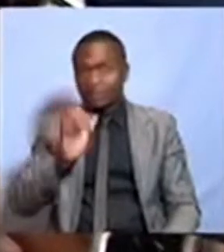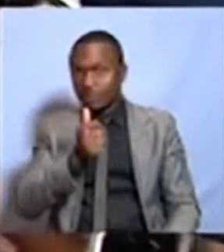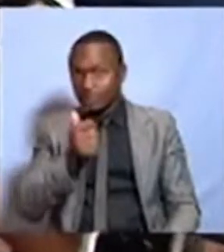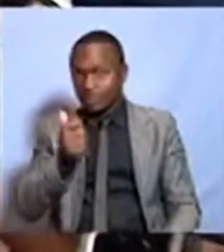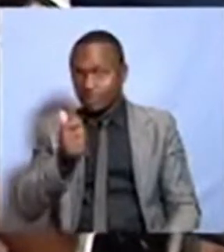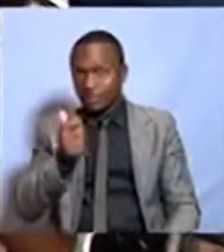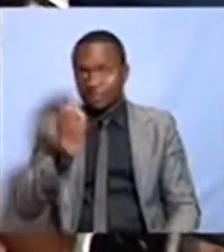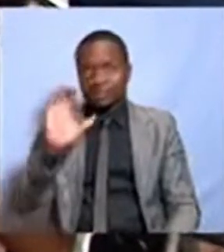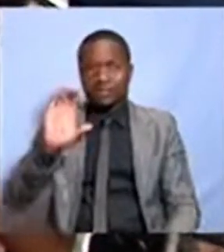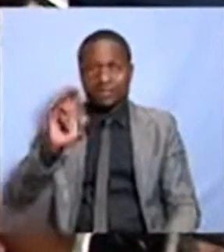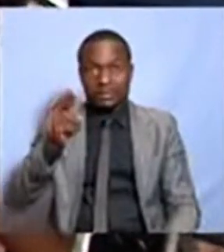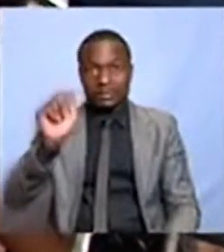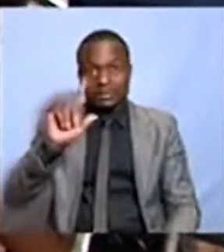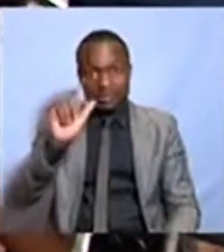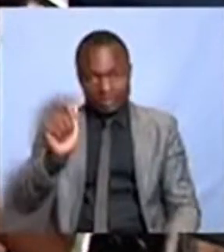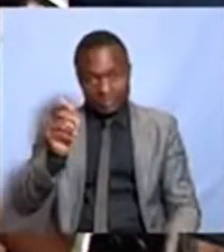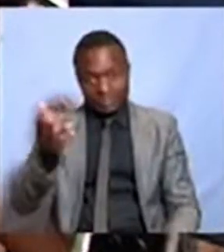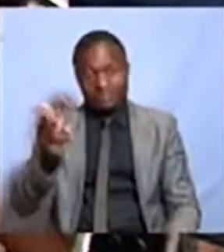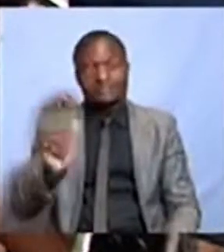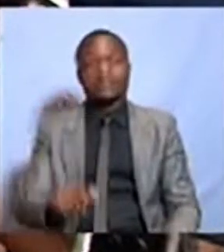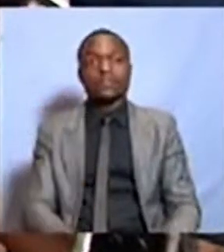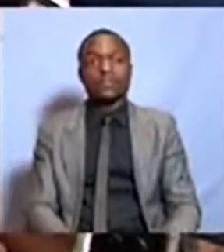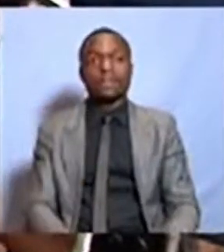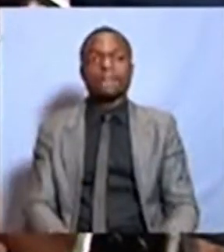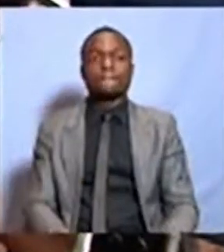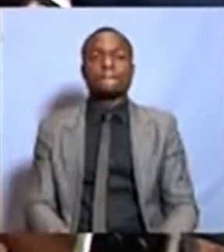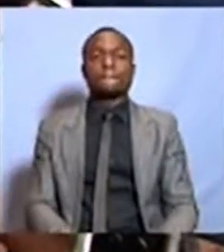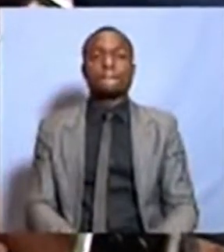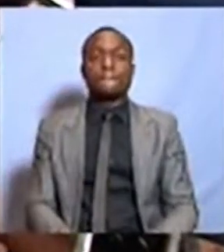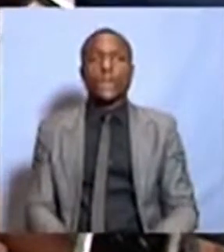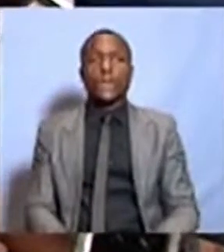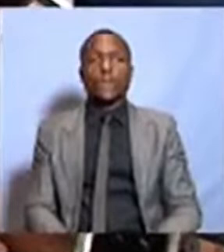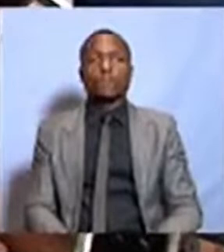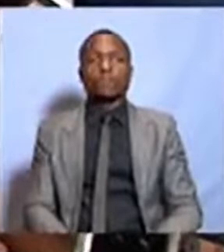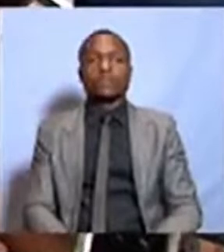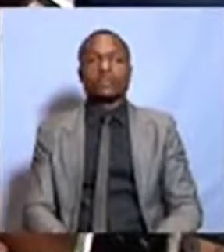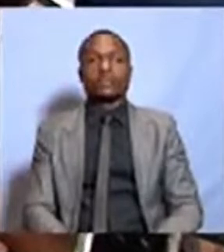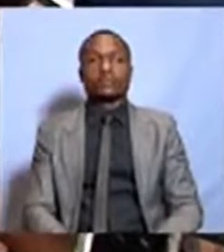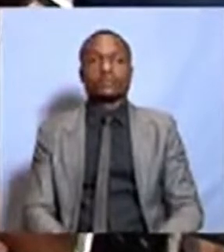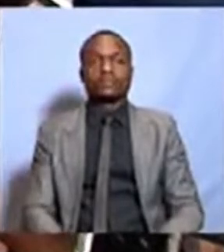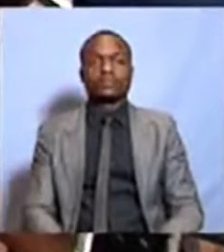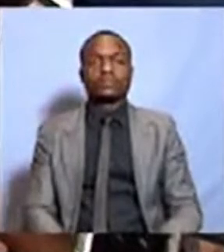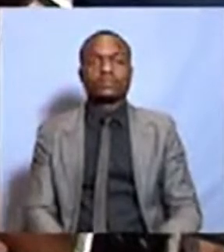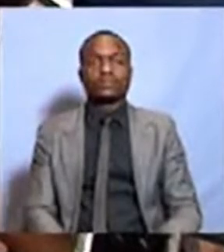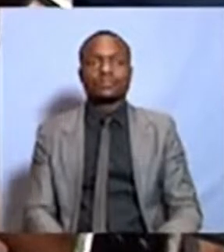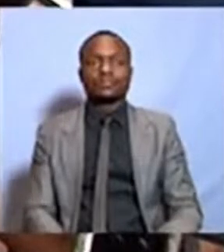Shala. May I use your beautiful